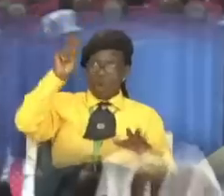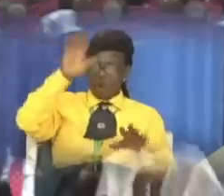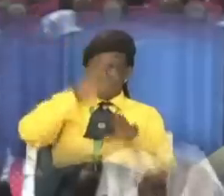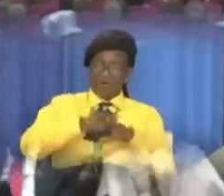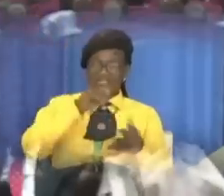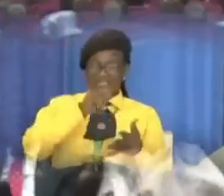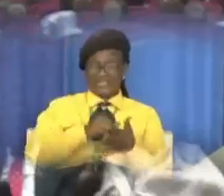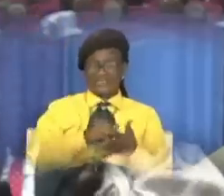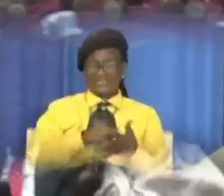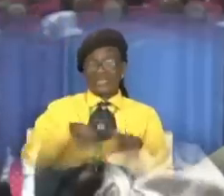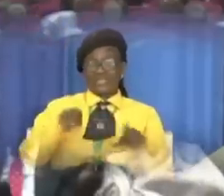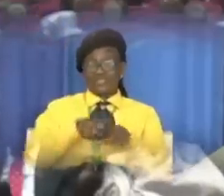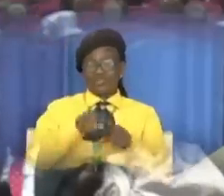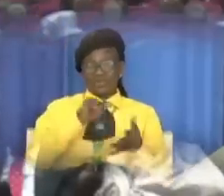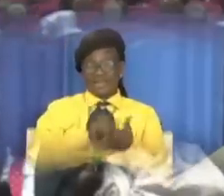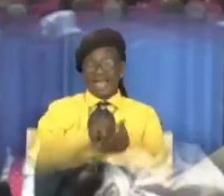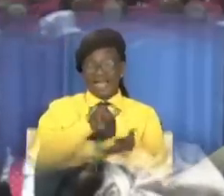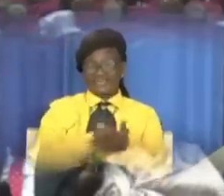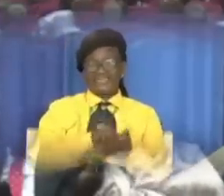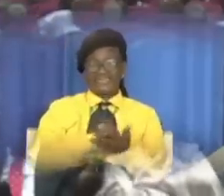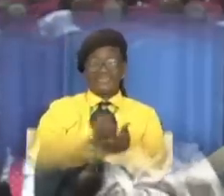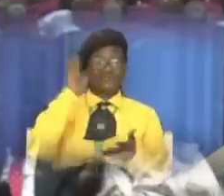shine.